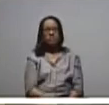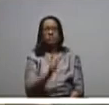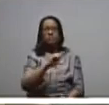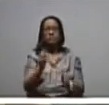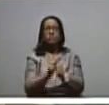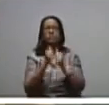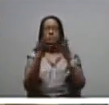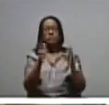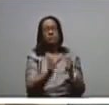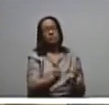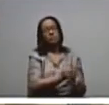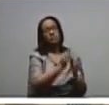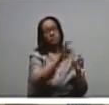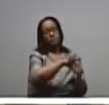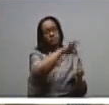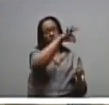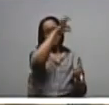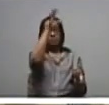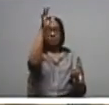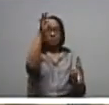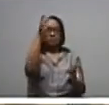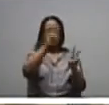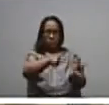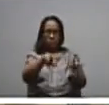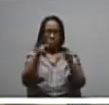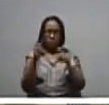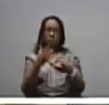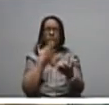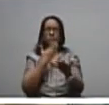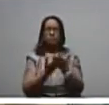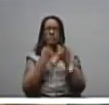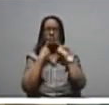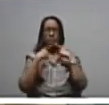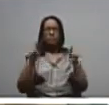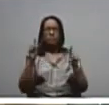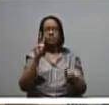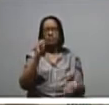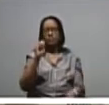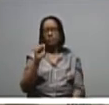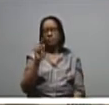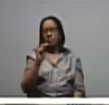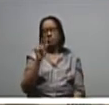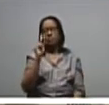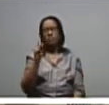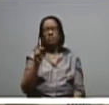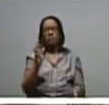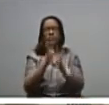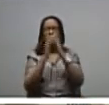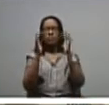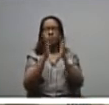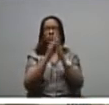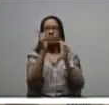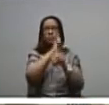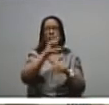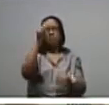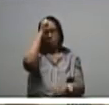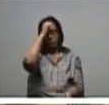The Lord be with you. And with your spirit. A reading from the Holy Gospel according to Mark. Glory to you,